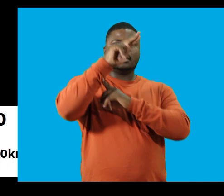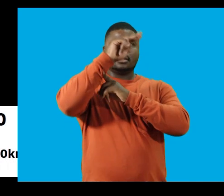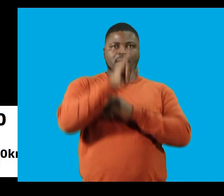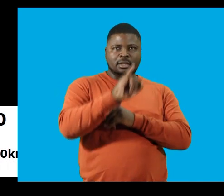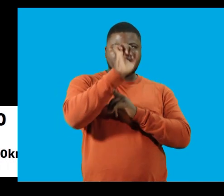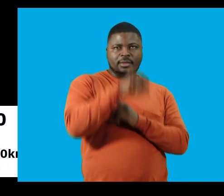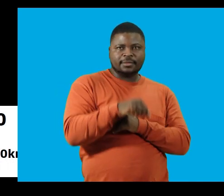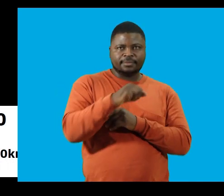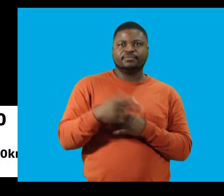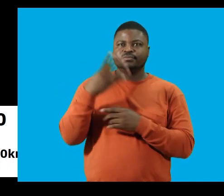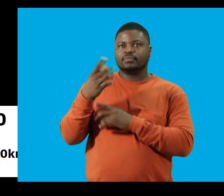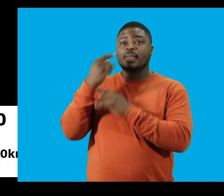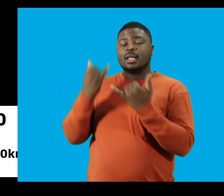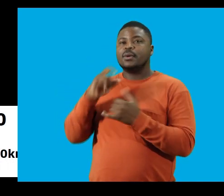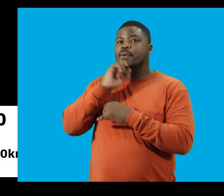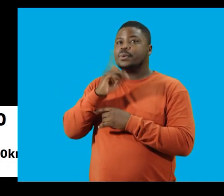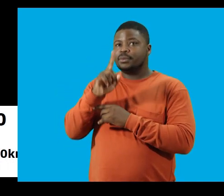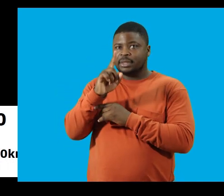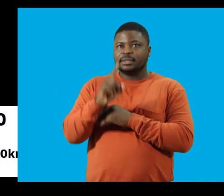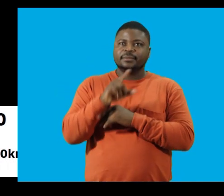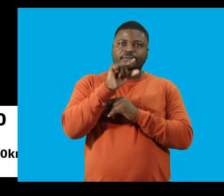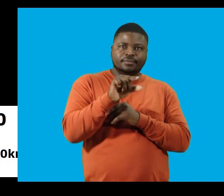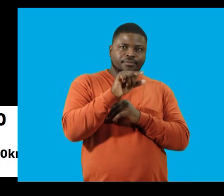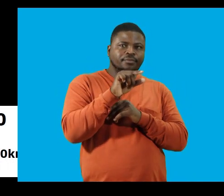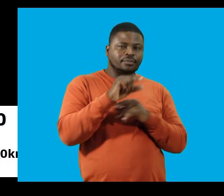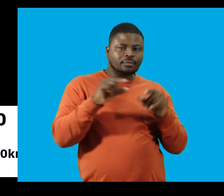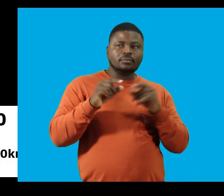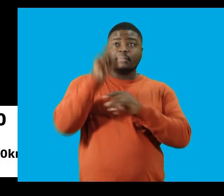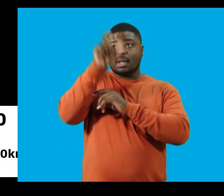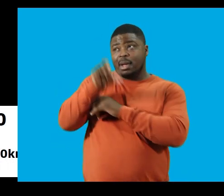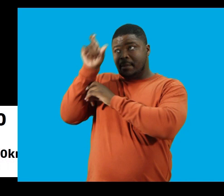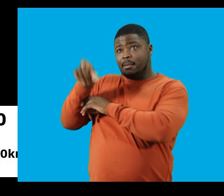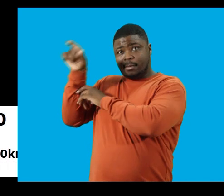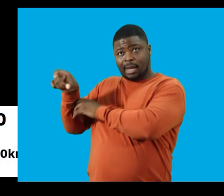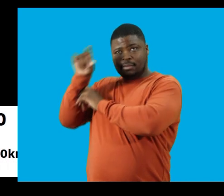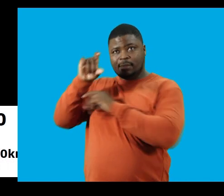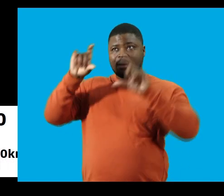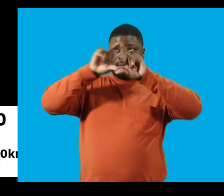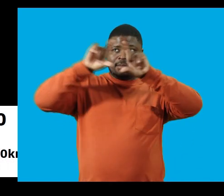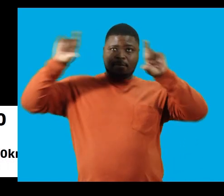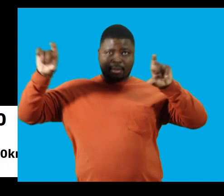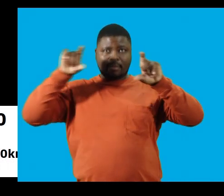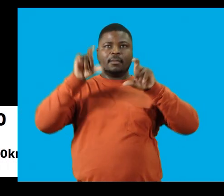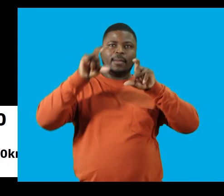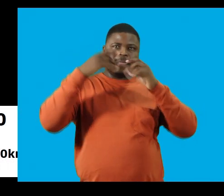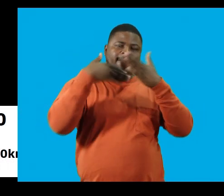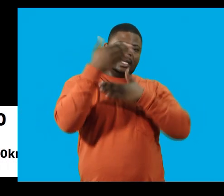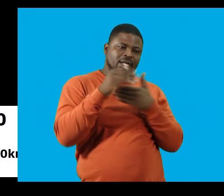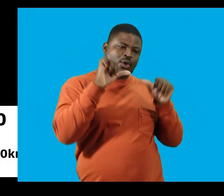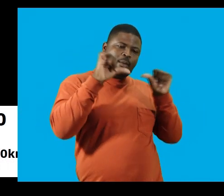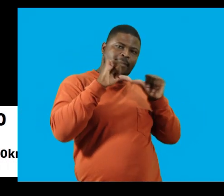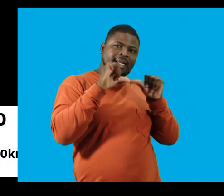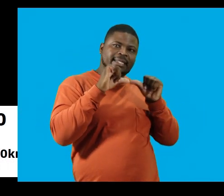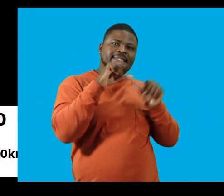bar scale and you measure the first segment. Say